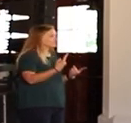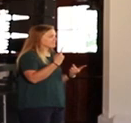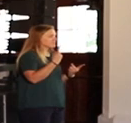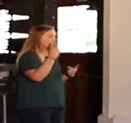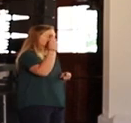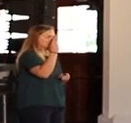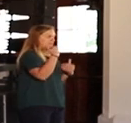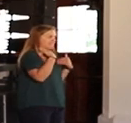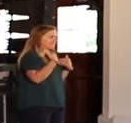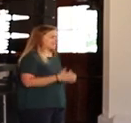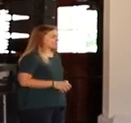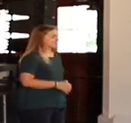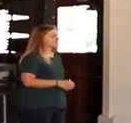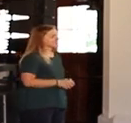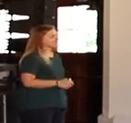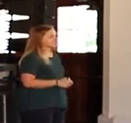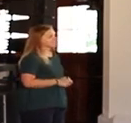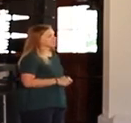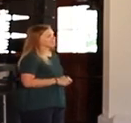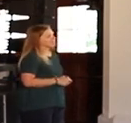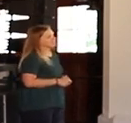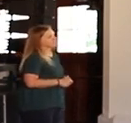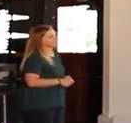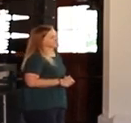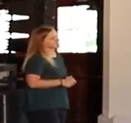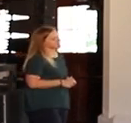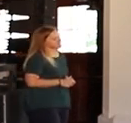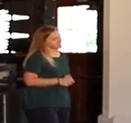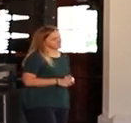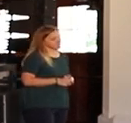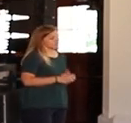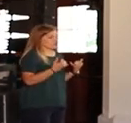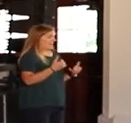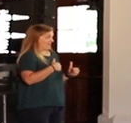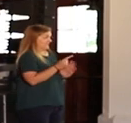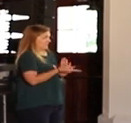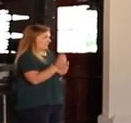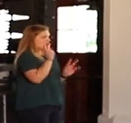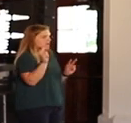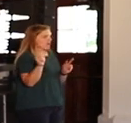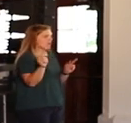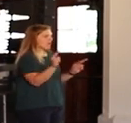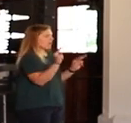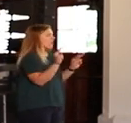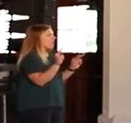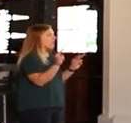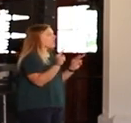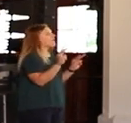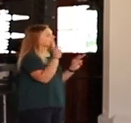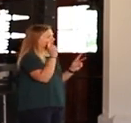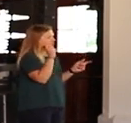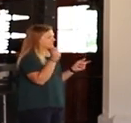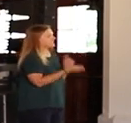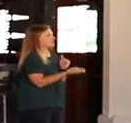have. I observe you here at a moment, you're poised at a moment of